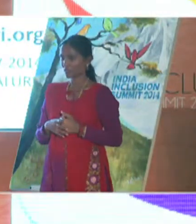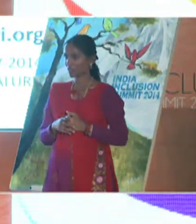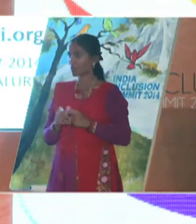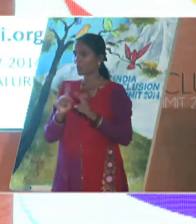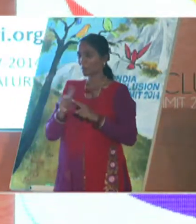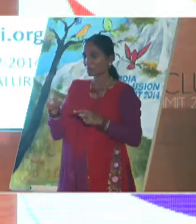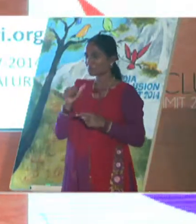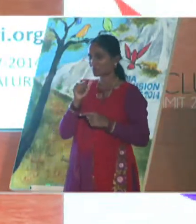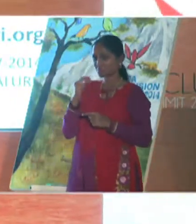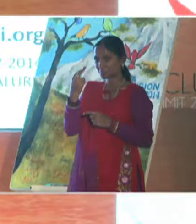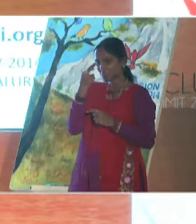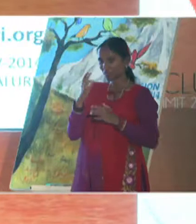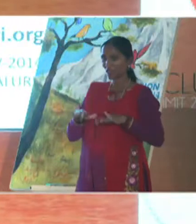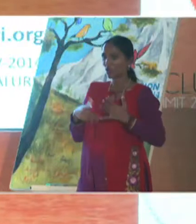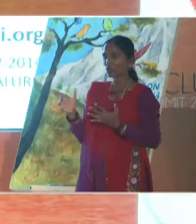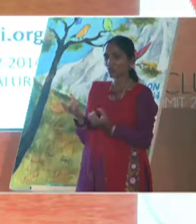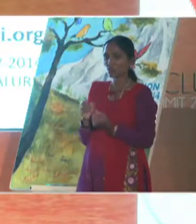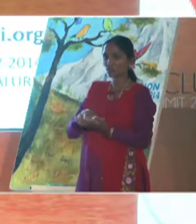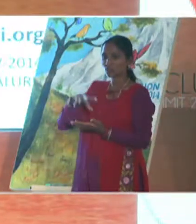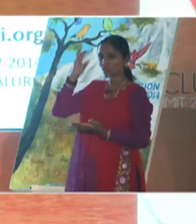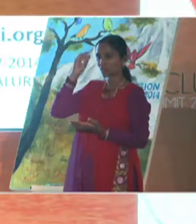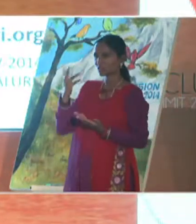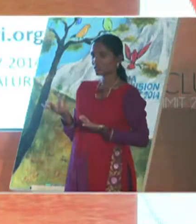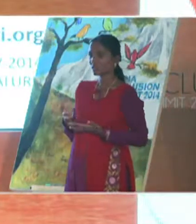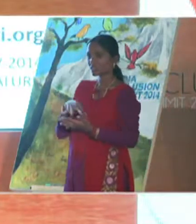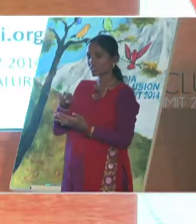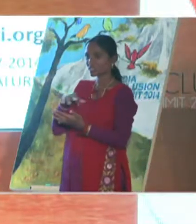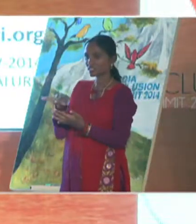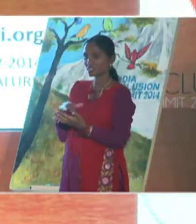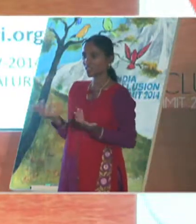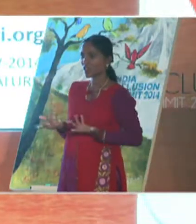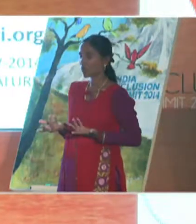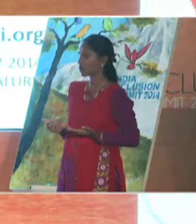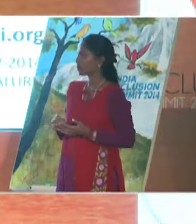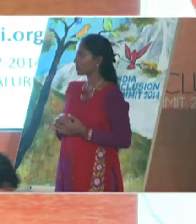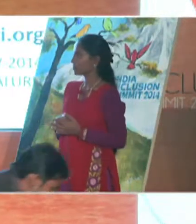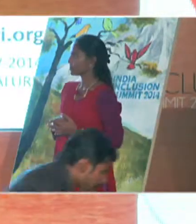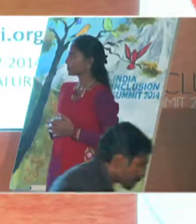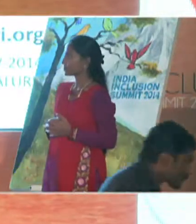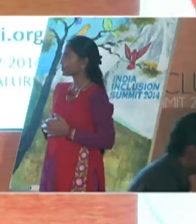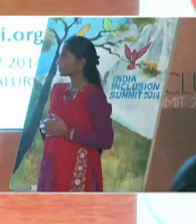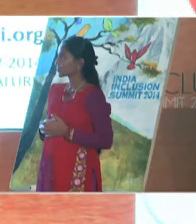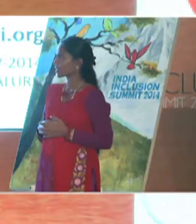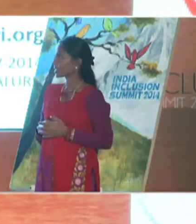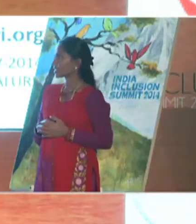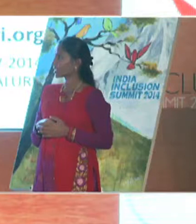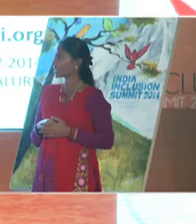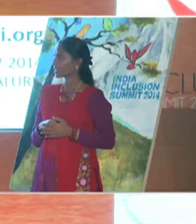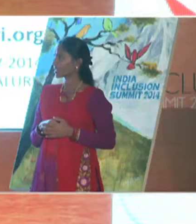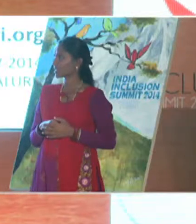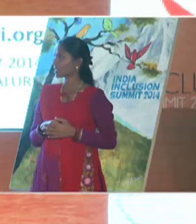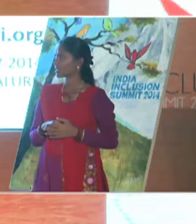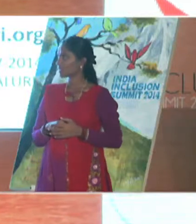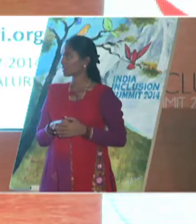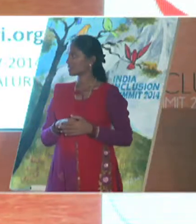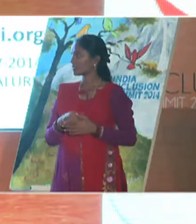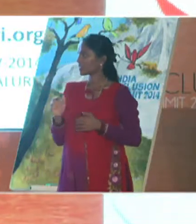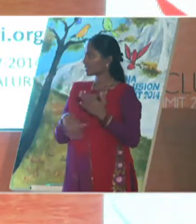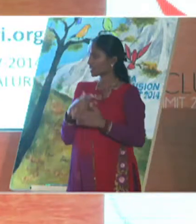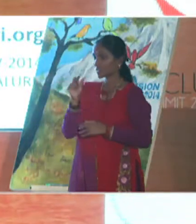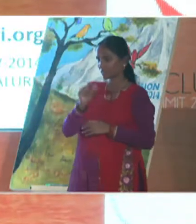you're blind, forget about it. So Sabriye forgot about it, and later on, well, she happened